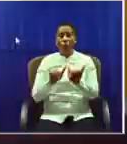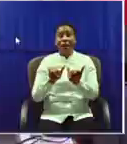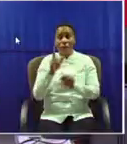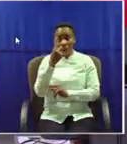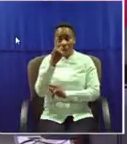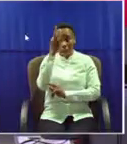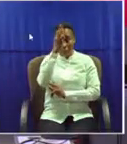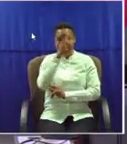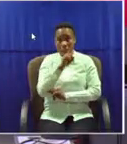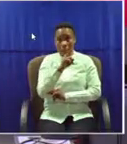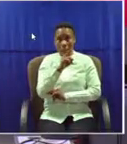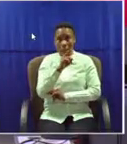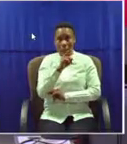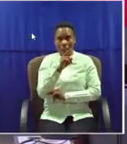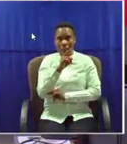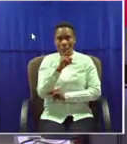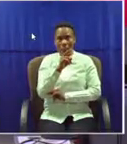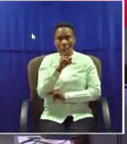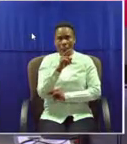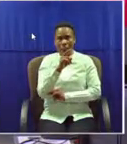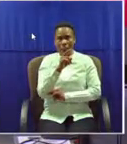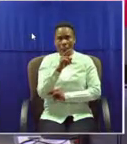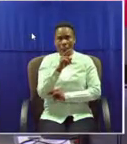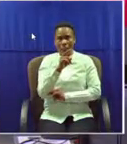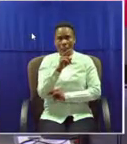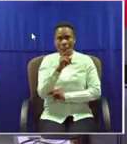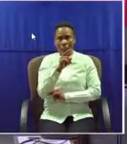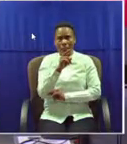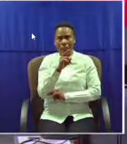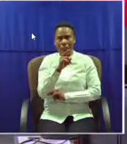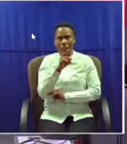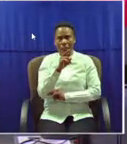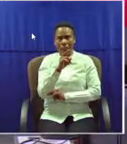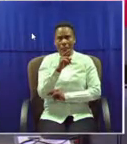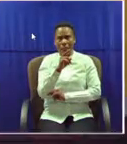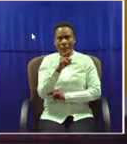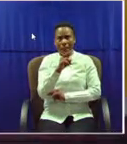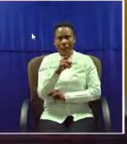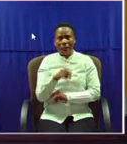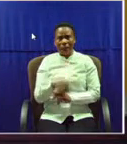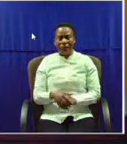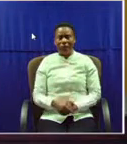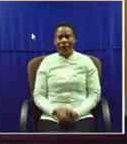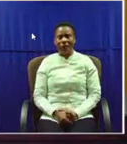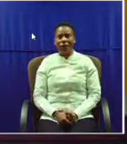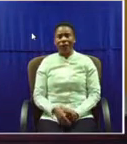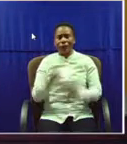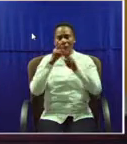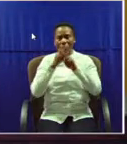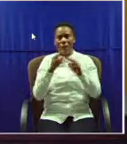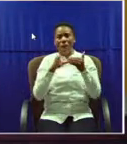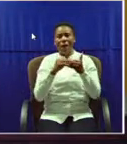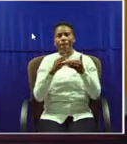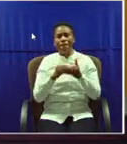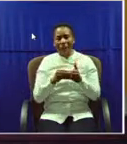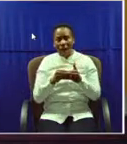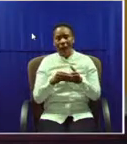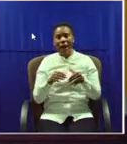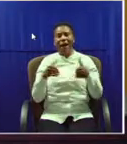minute. Honorable Member, if an Honorable Member, right from the beginning, in